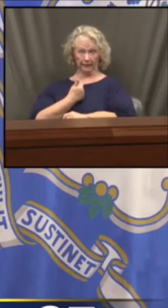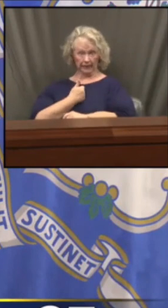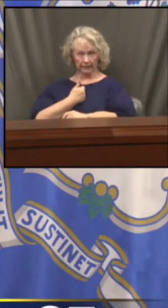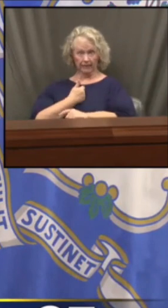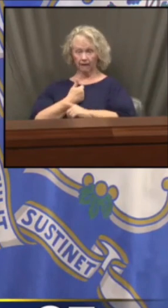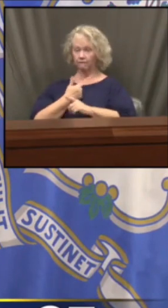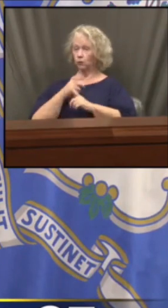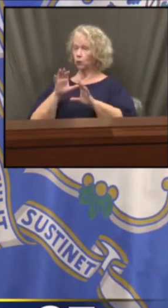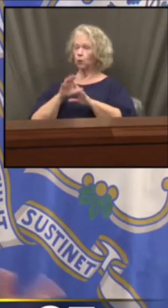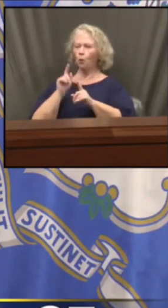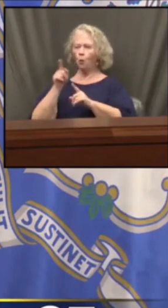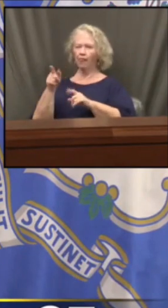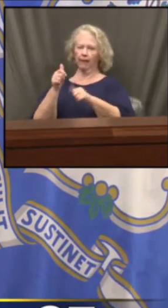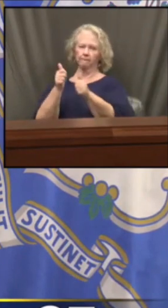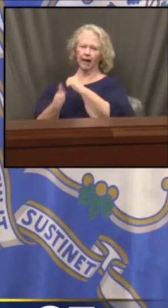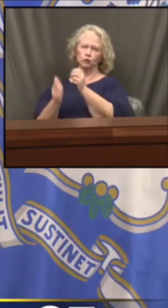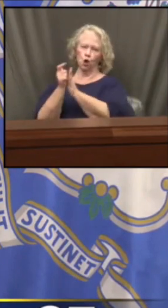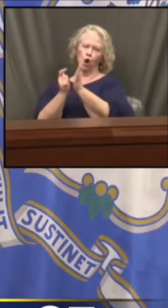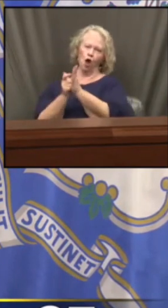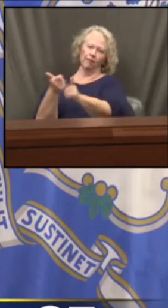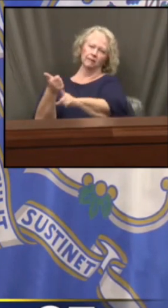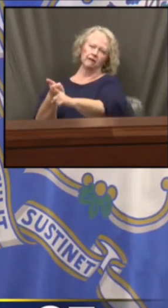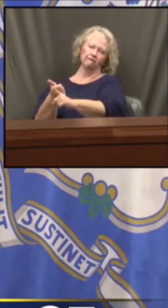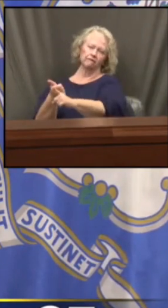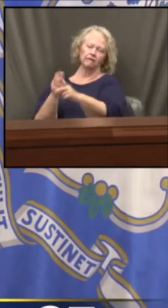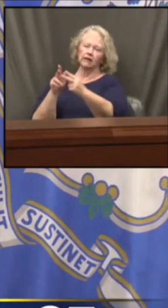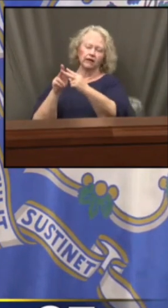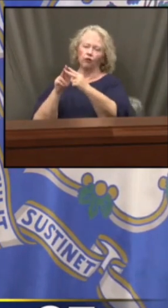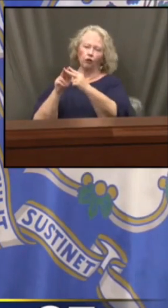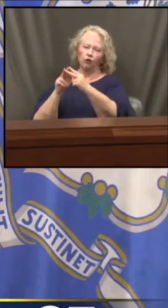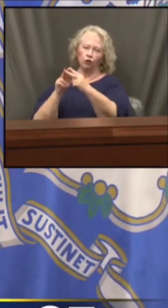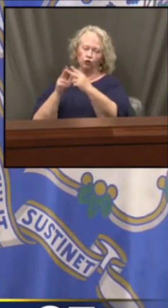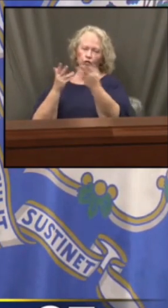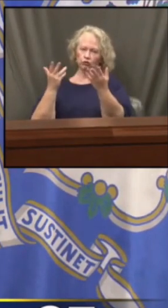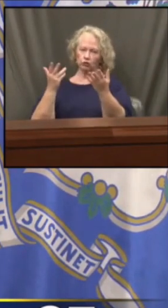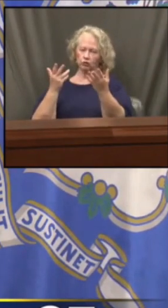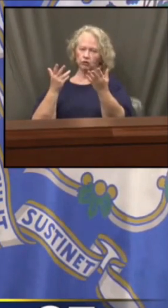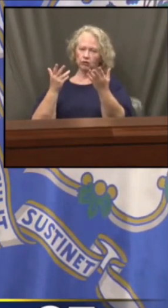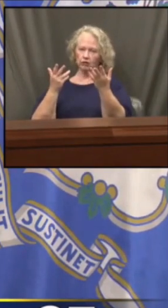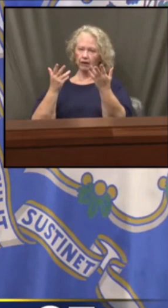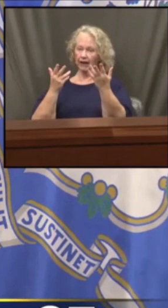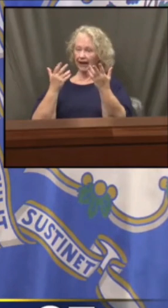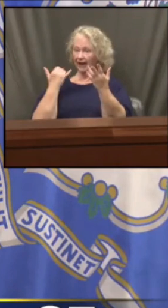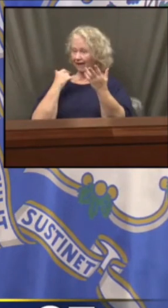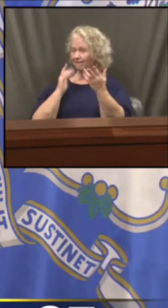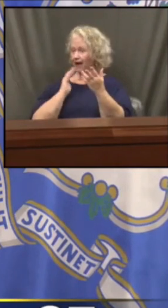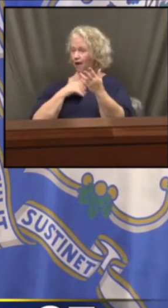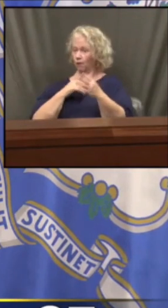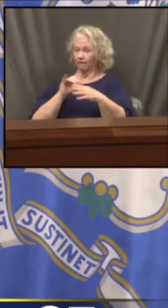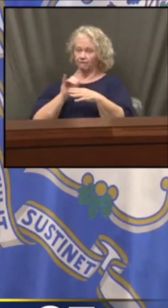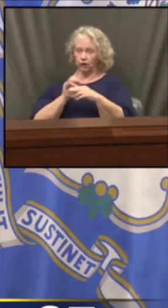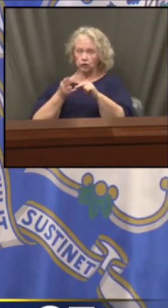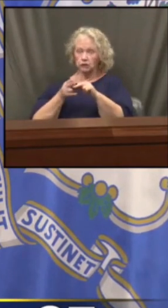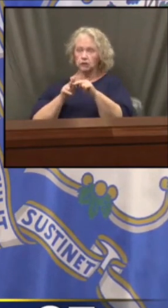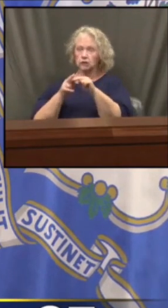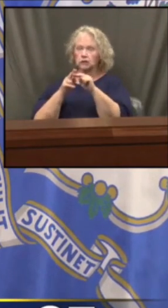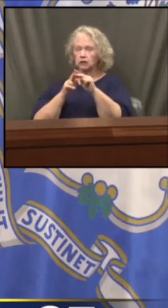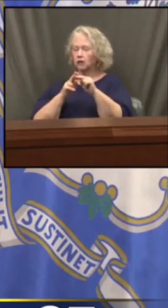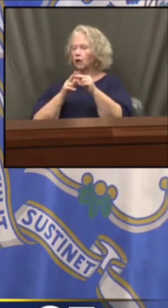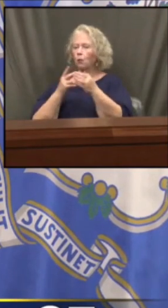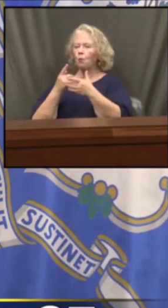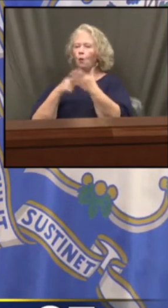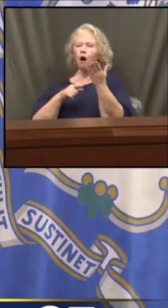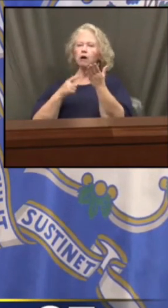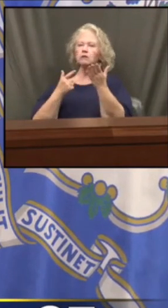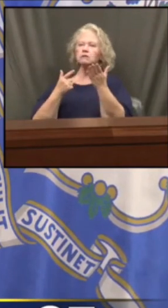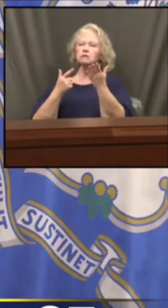legislation of their own that says this is what the rules should be, assuming we have an infection rate above a certain amount or whatever parameters we want to put on